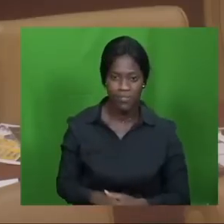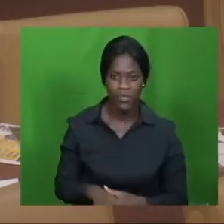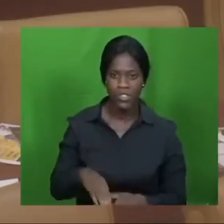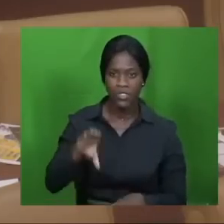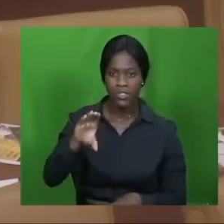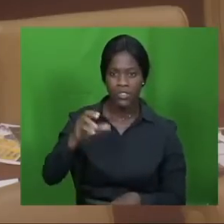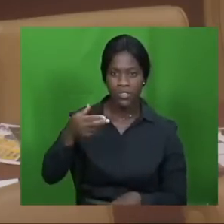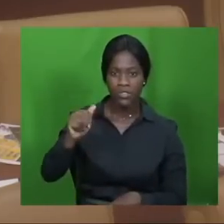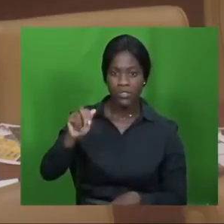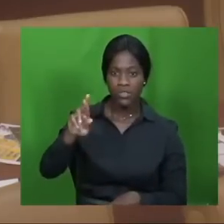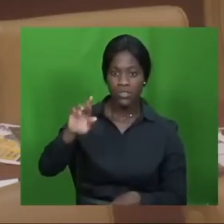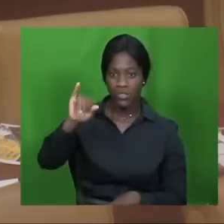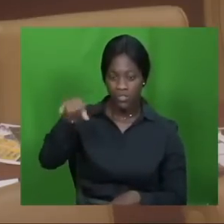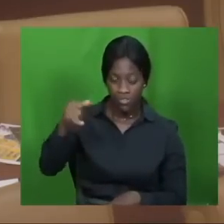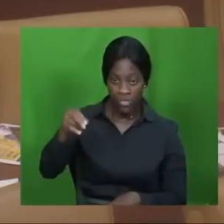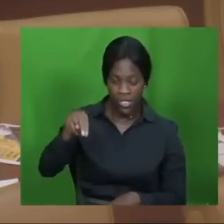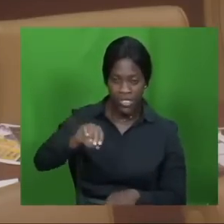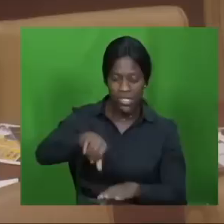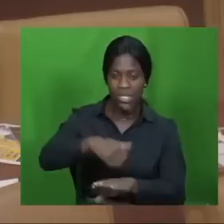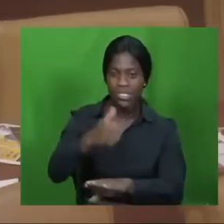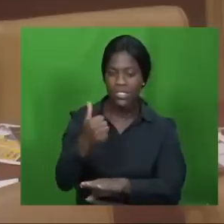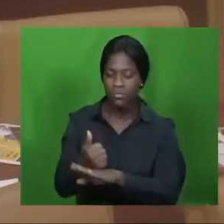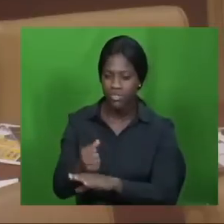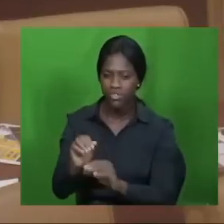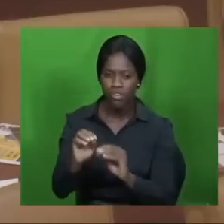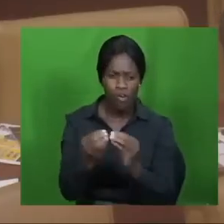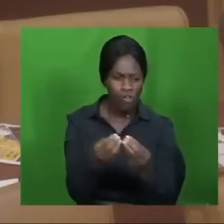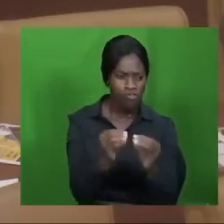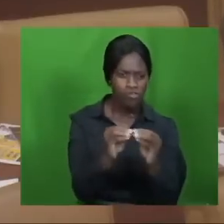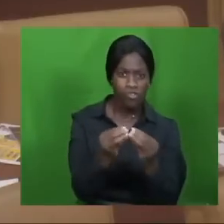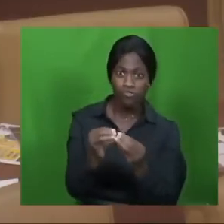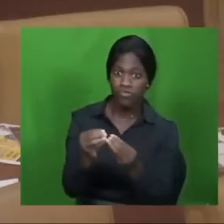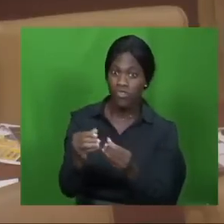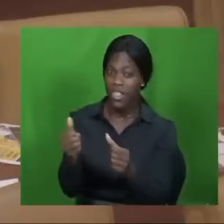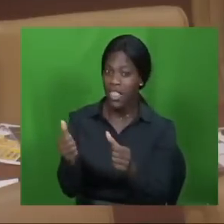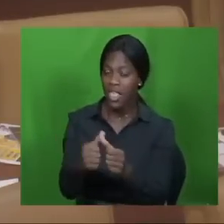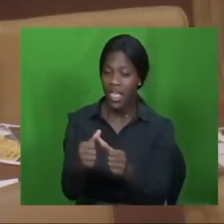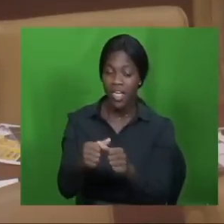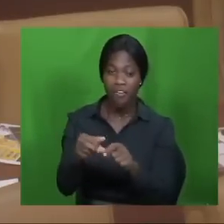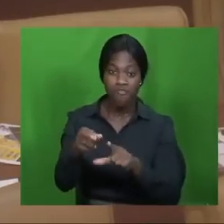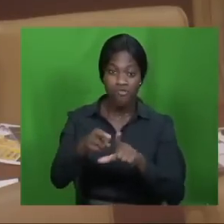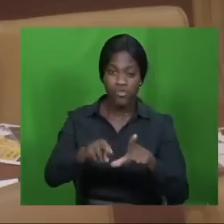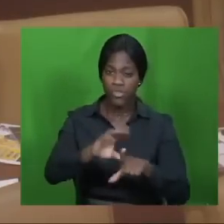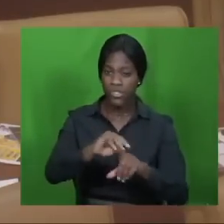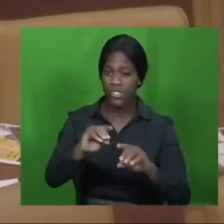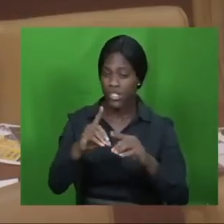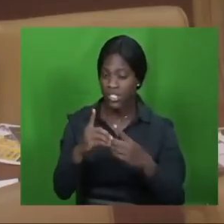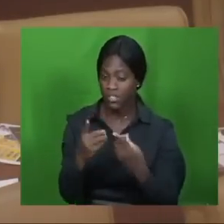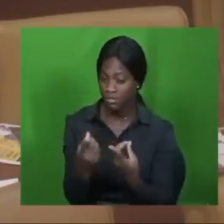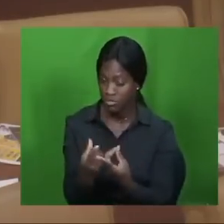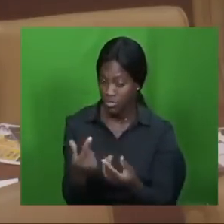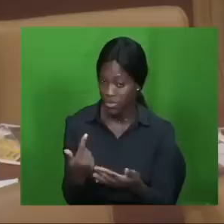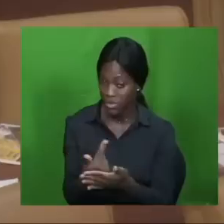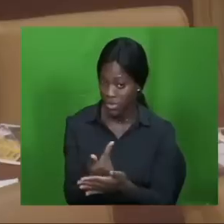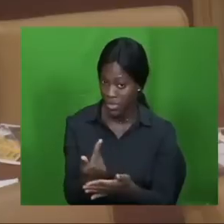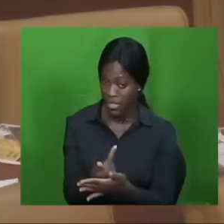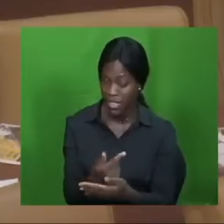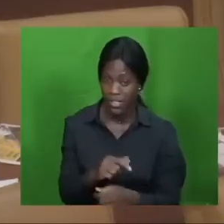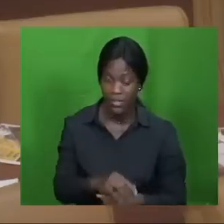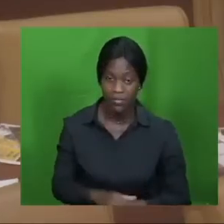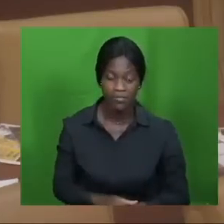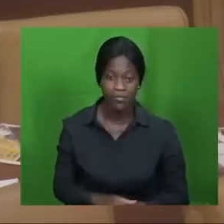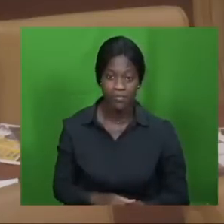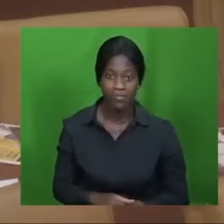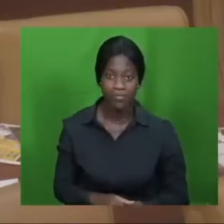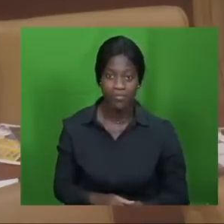to establish offices in each region and district in the country. And Mr. Speaker,